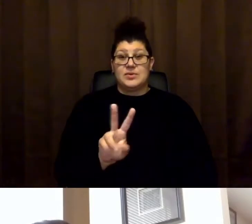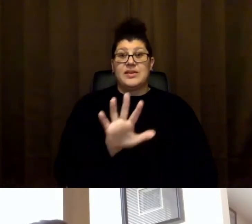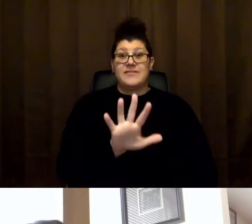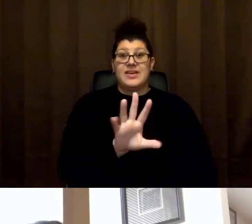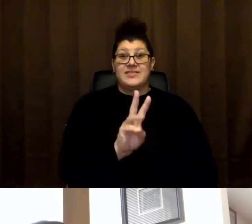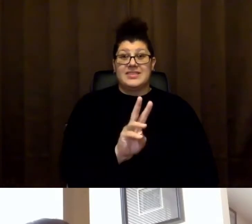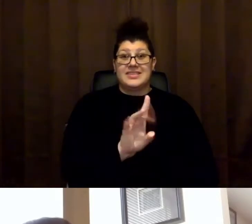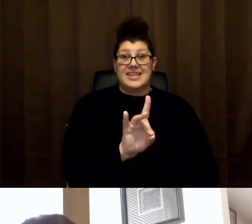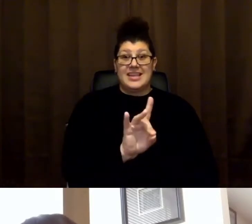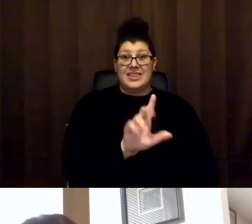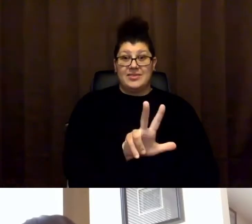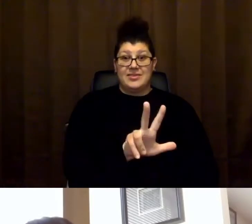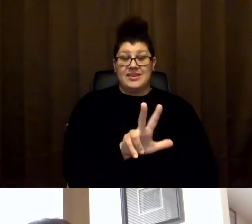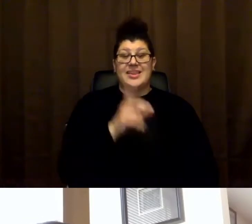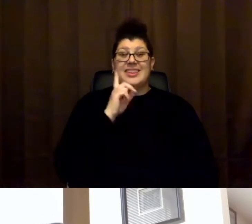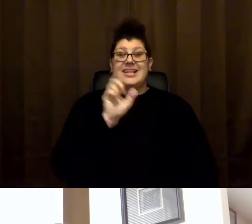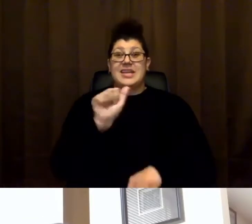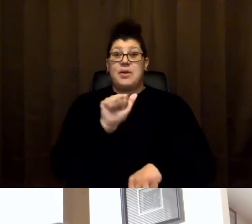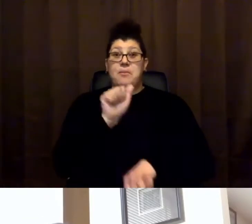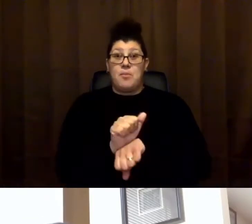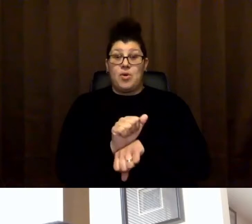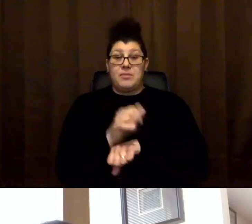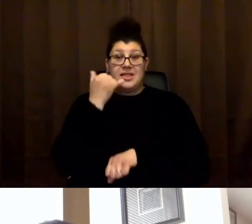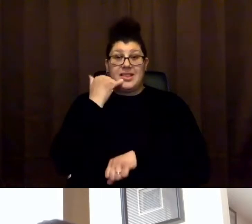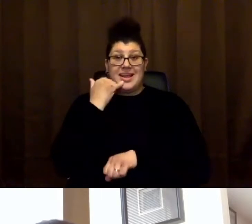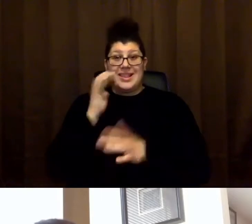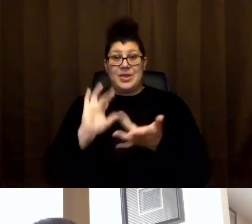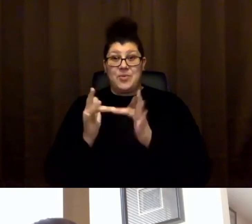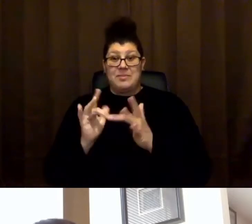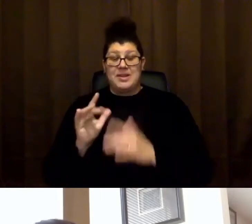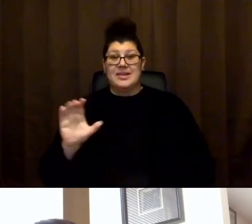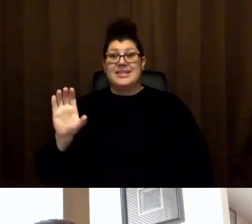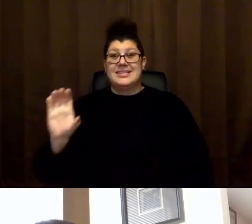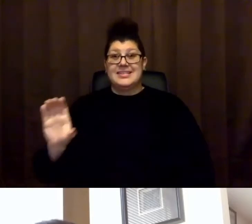217-402-5683, and that is the appointment line. The website is